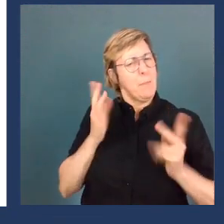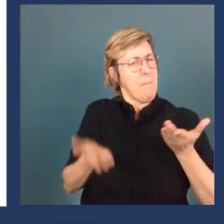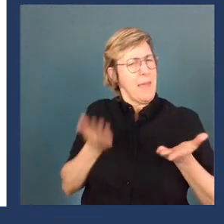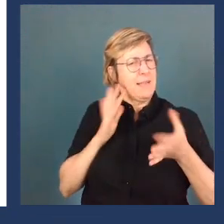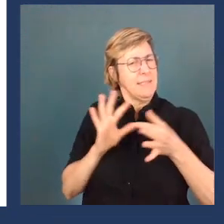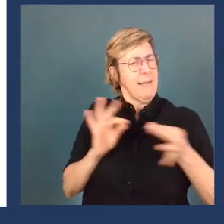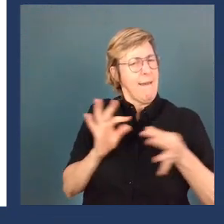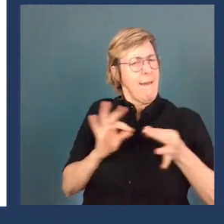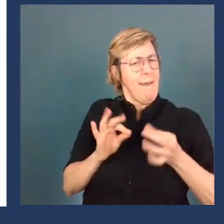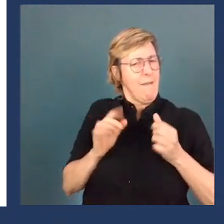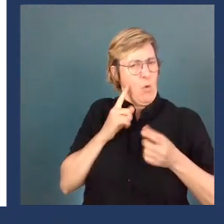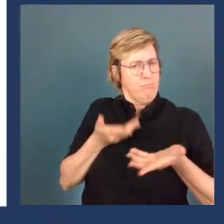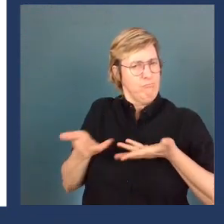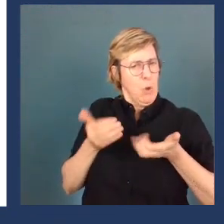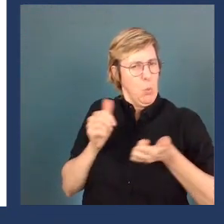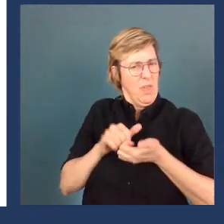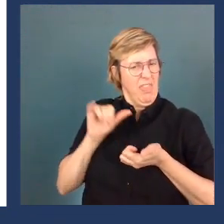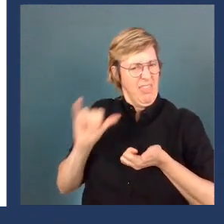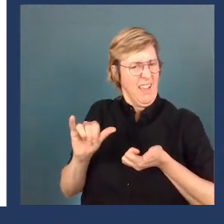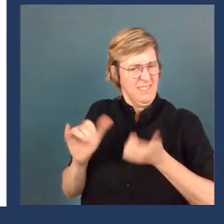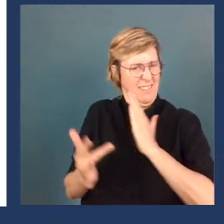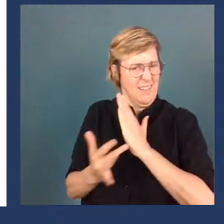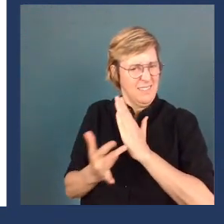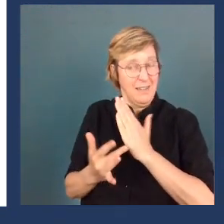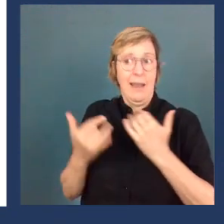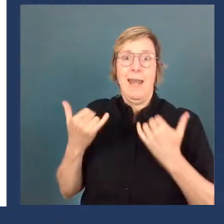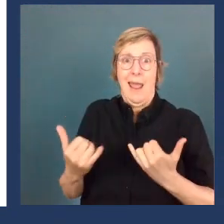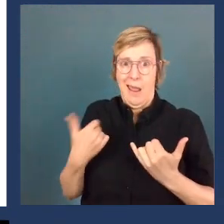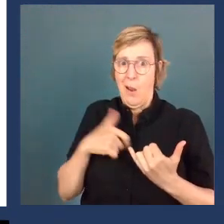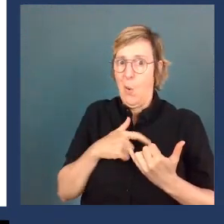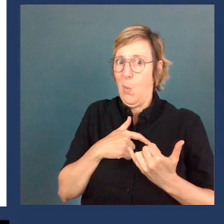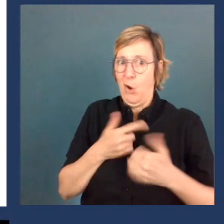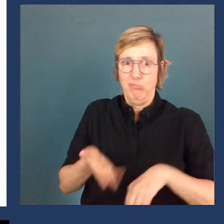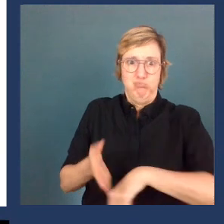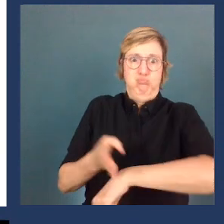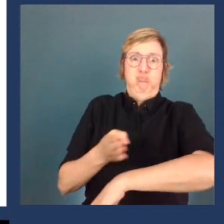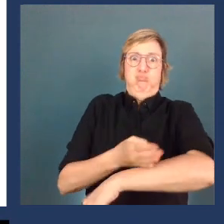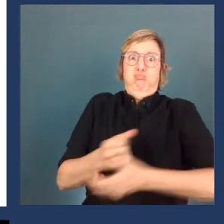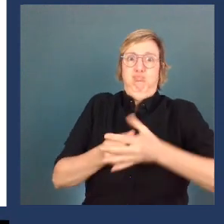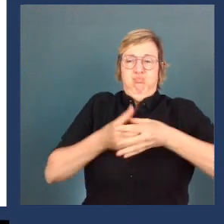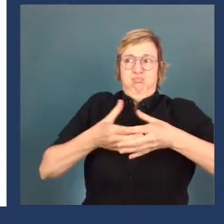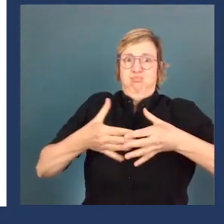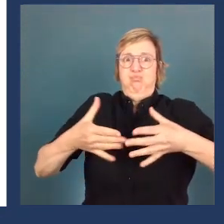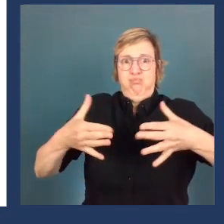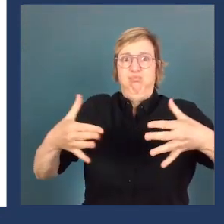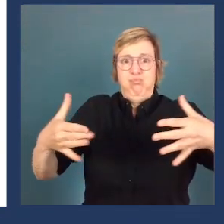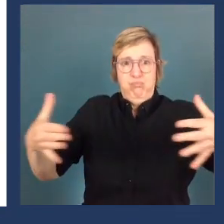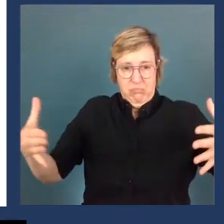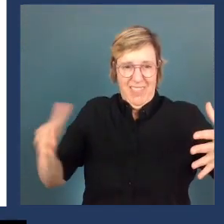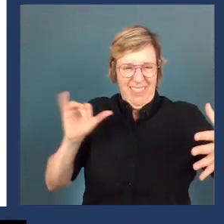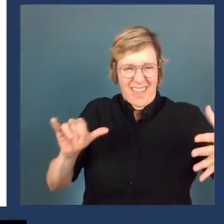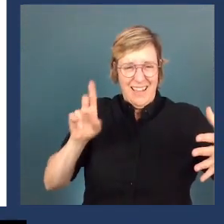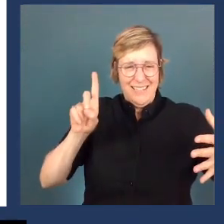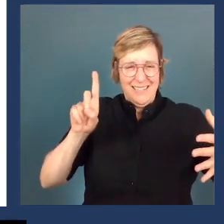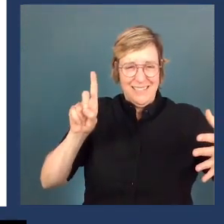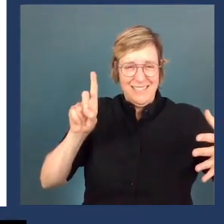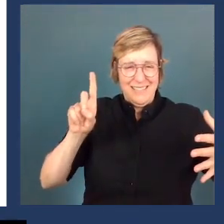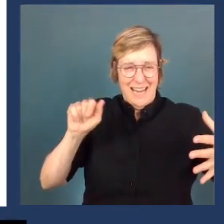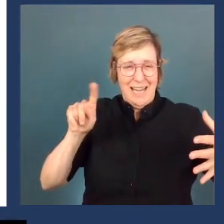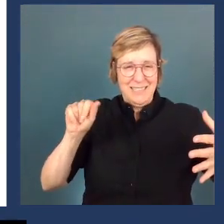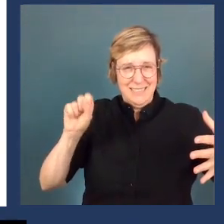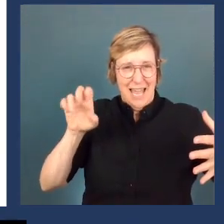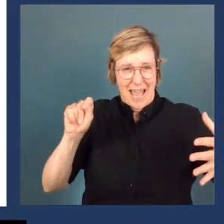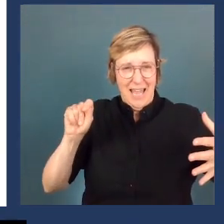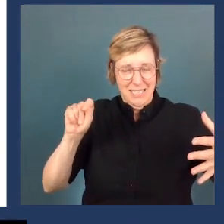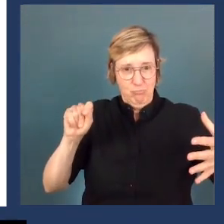while interacting with this agent. Of course, we are now working to expand the size of our data set. But once you have this annotated data set, you